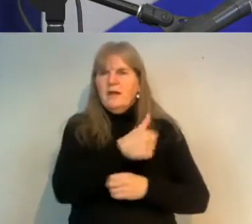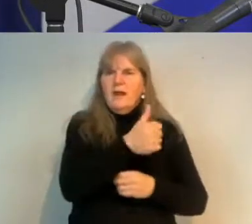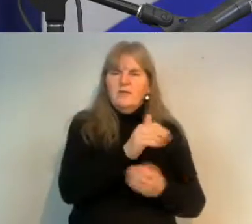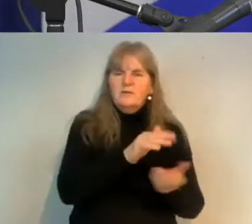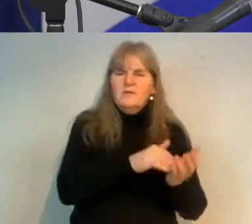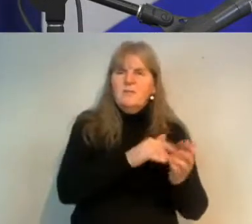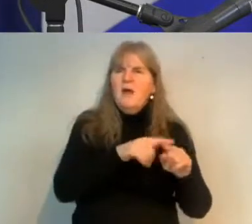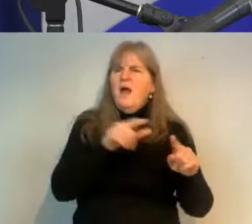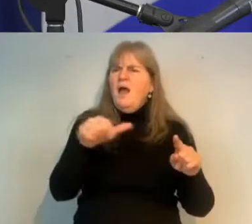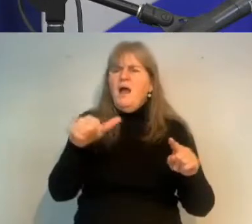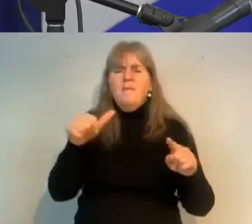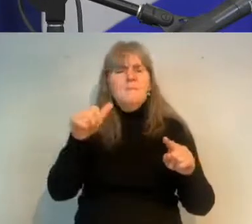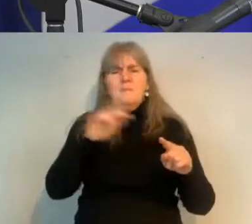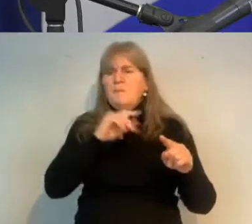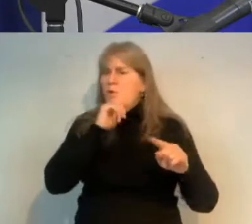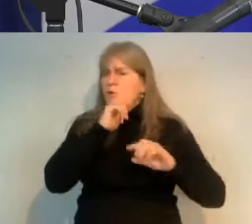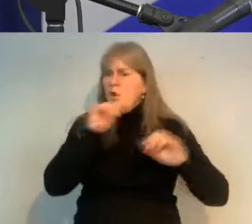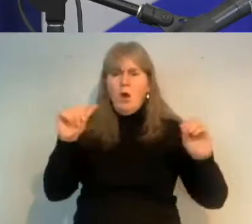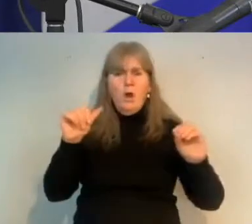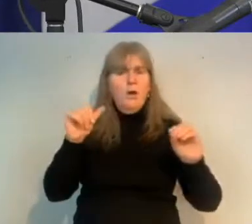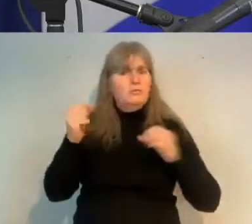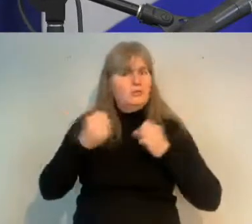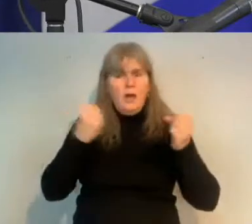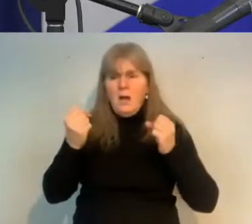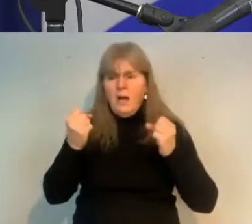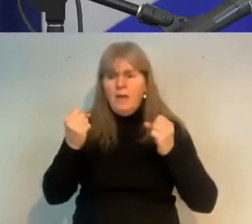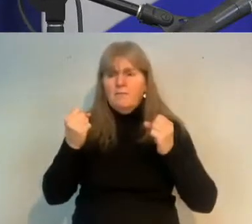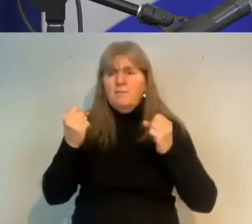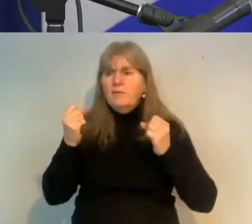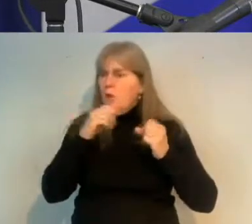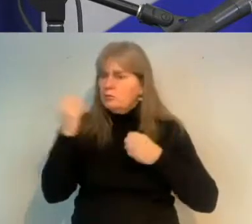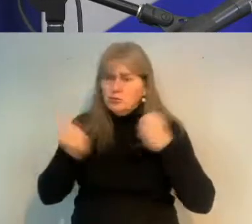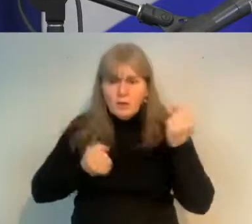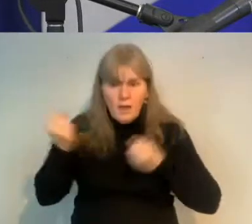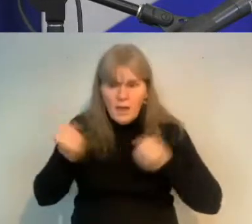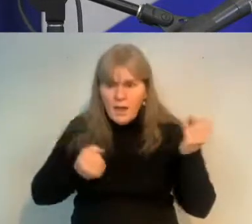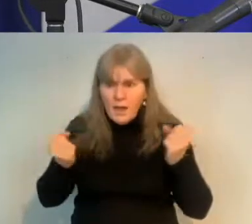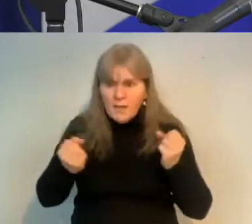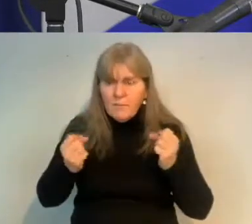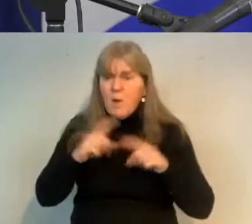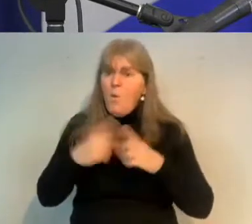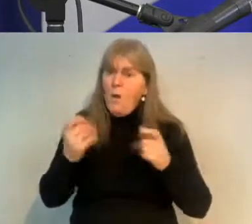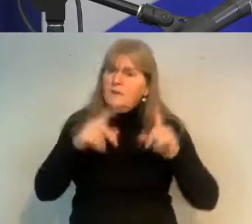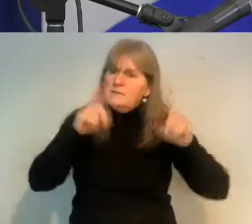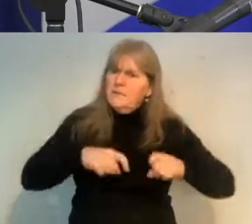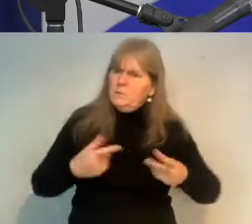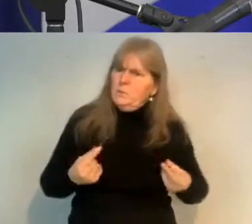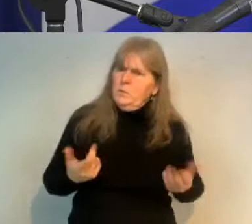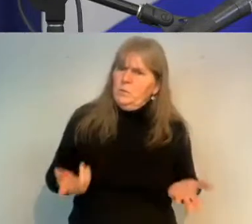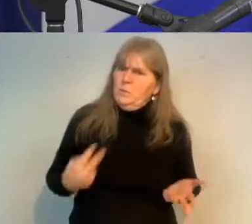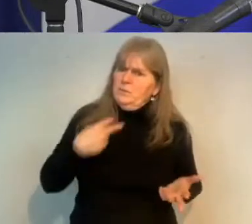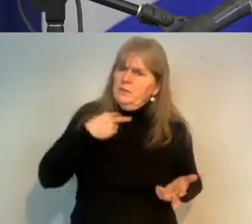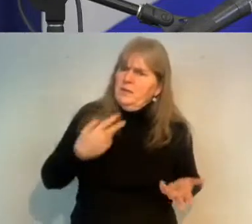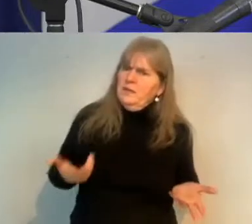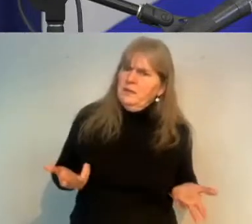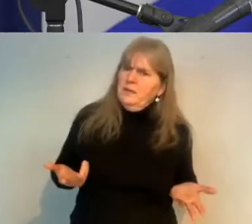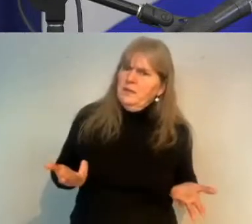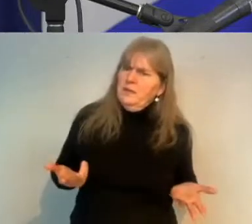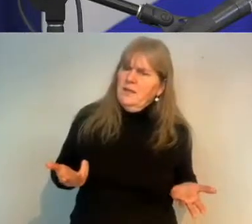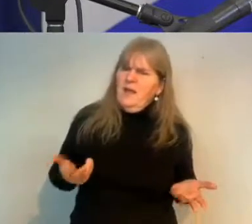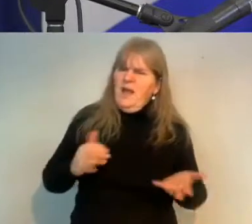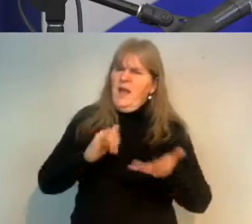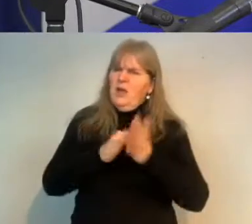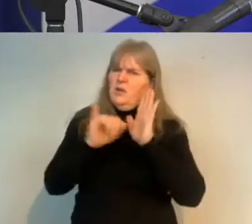don't drive but need a COVID test? And as well, with the new recommendations around testing, how will you track cases, and how will